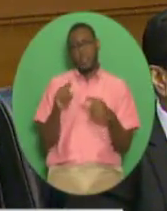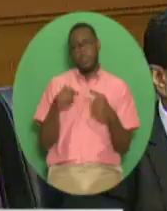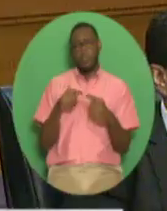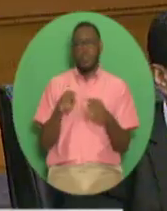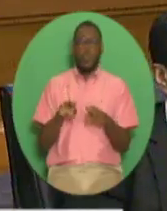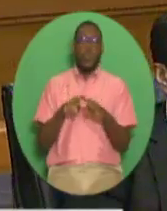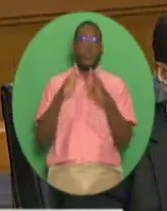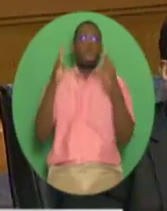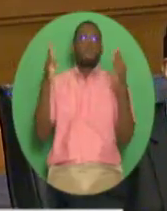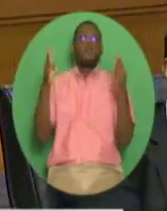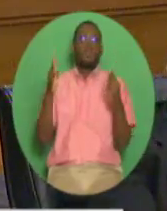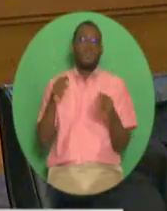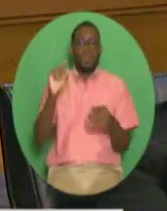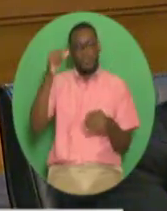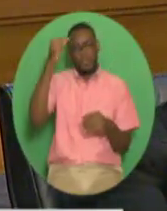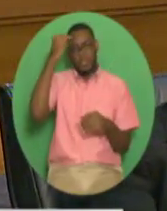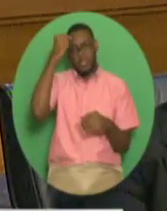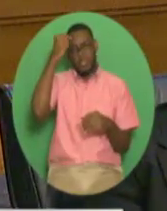And